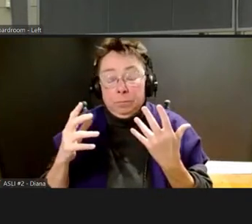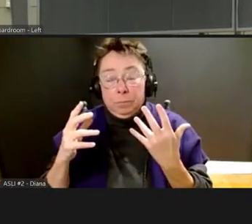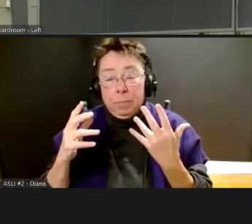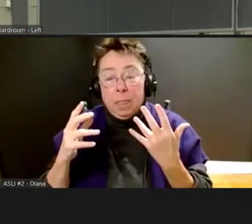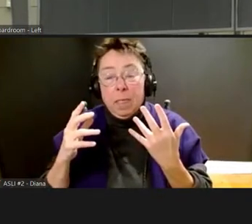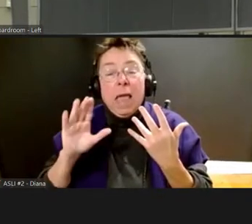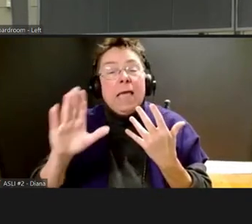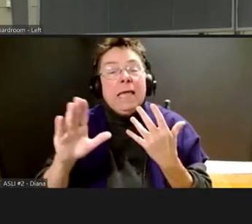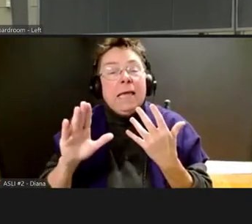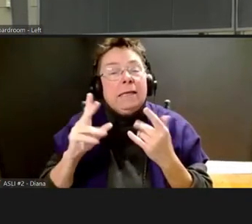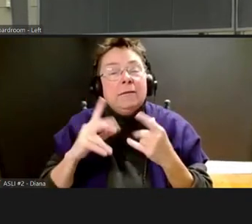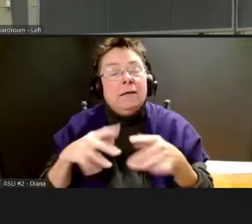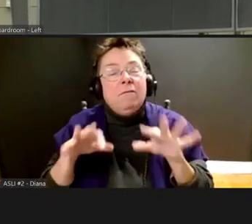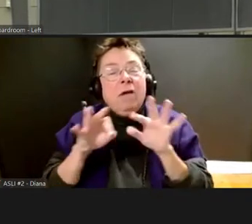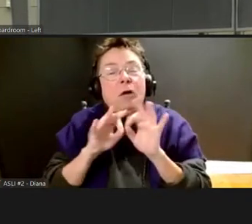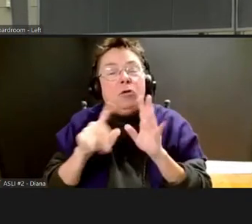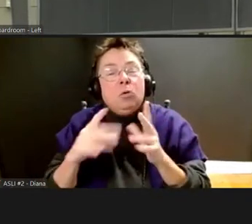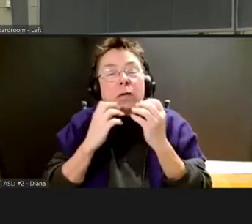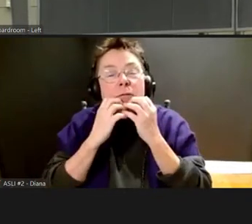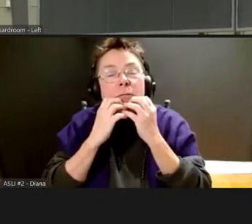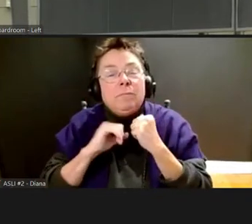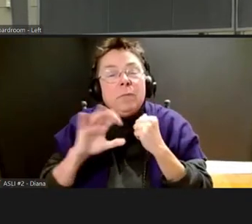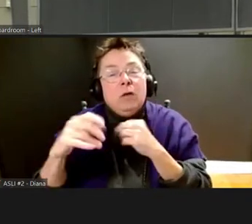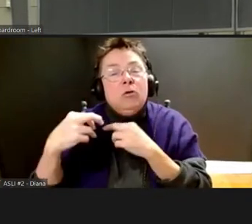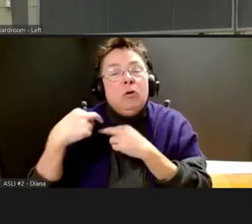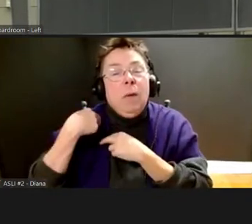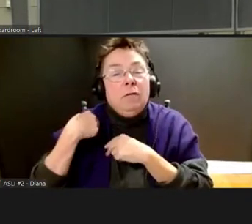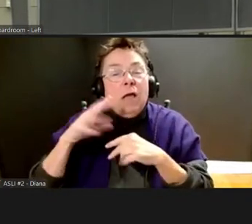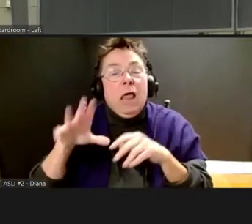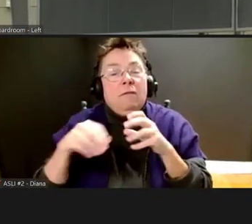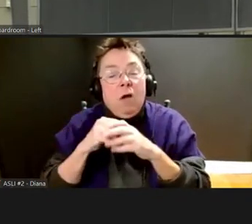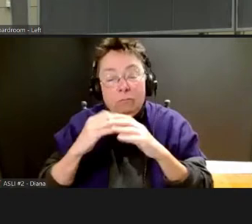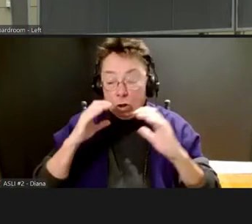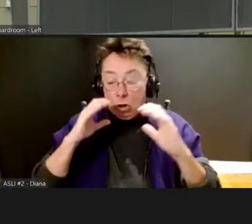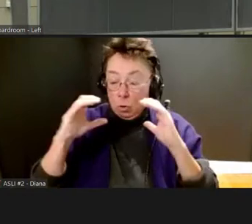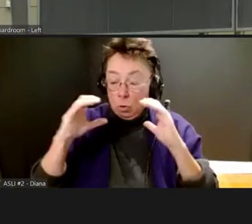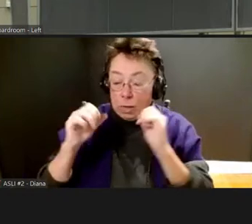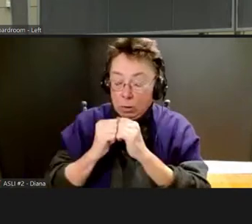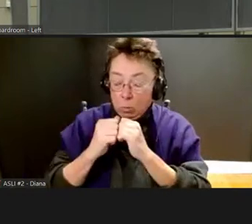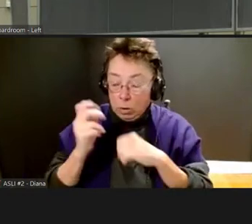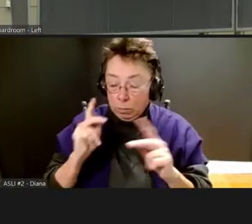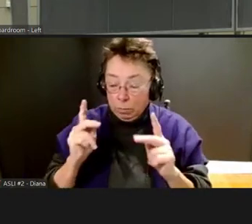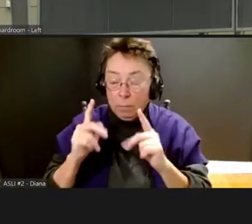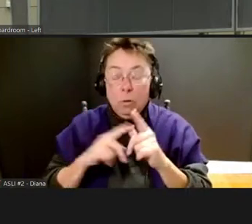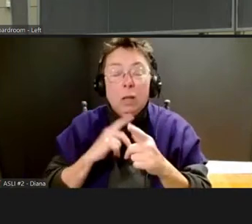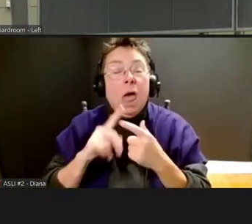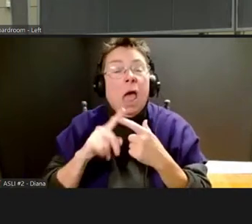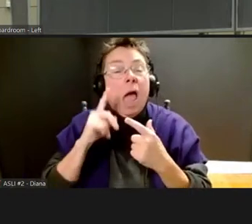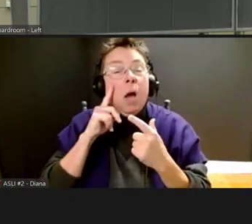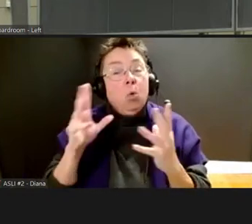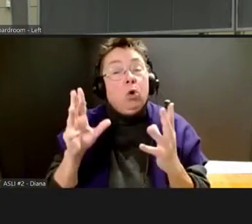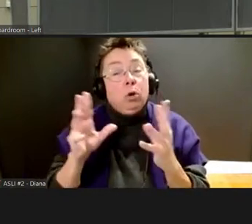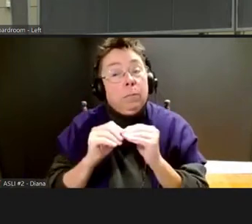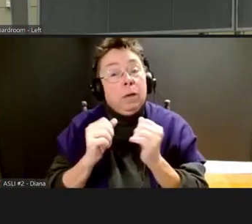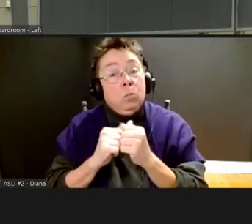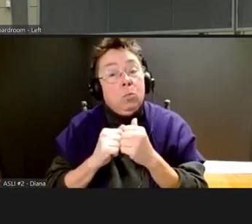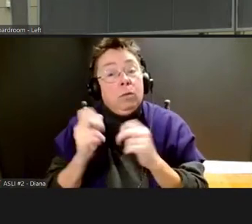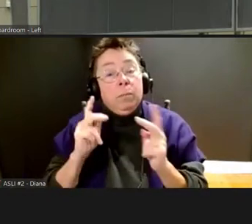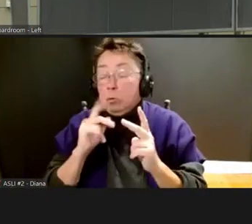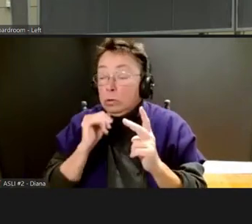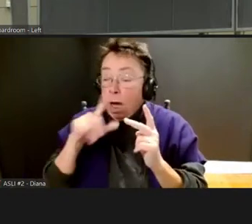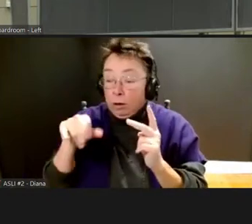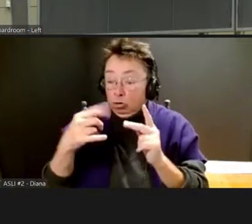Mr. Longini's valued his responsibilities involved in communicating with the public and would even meet with the public outside